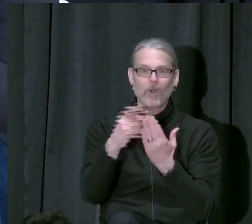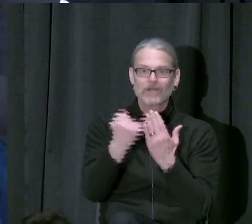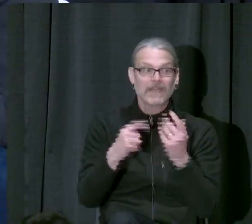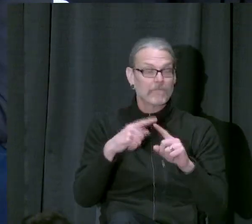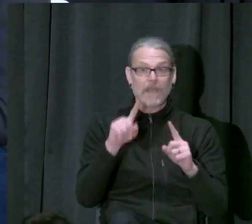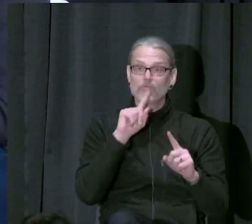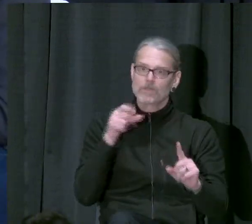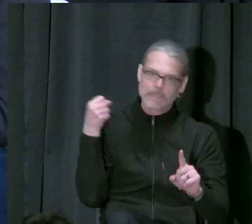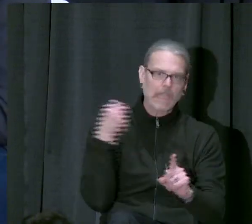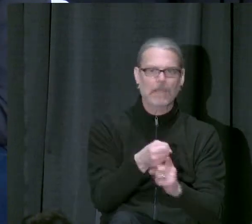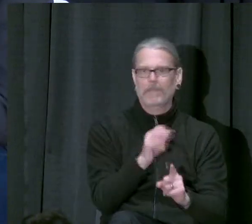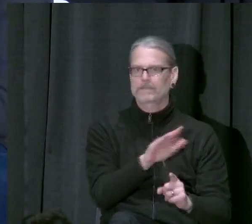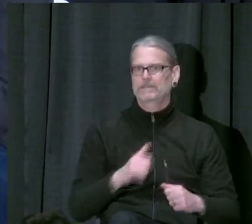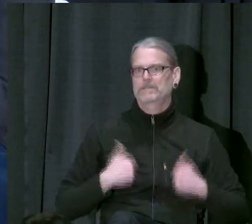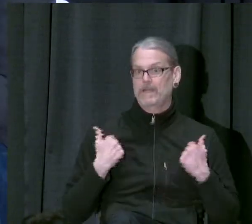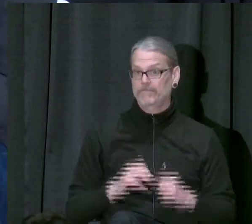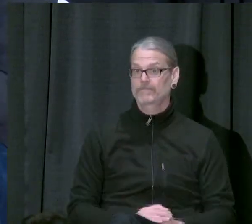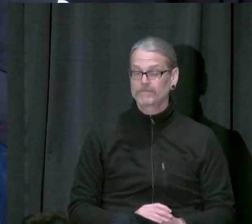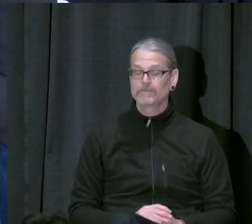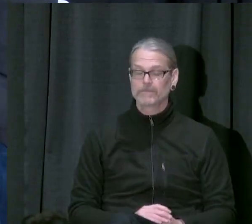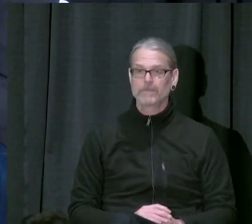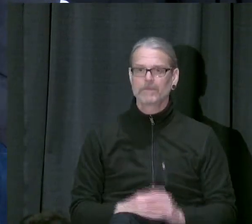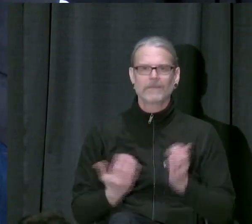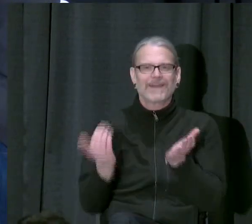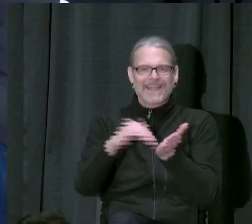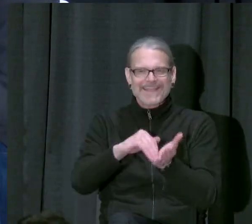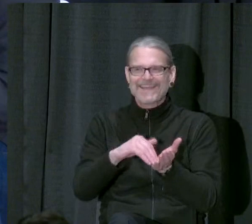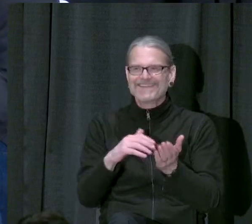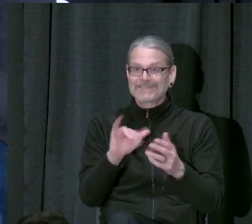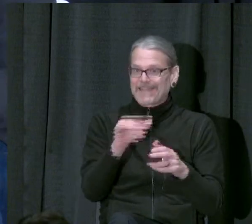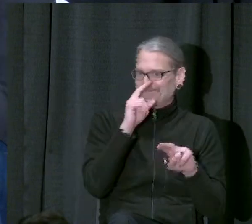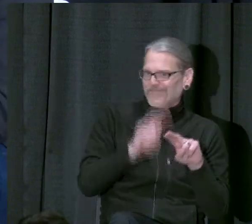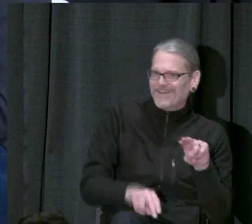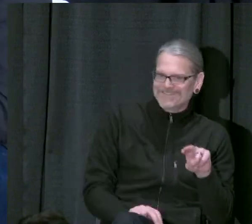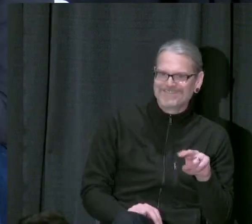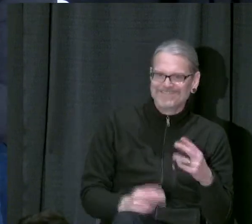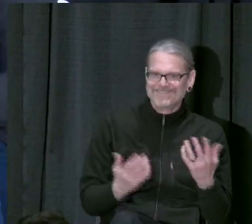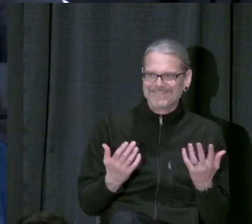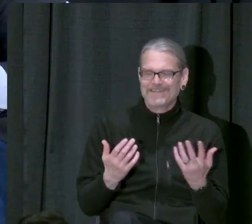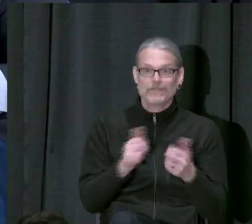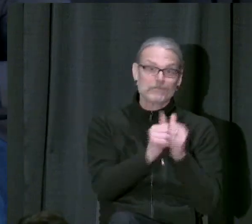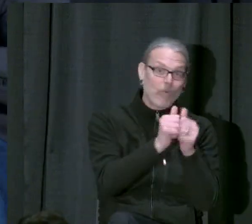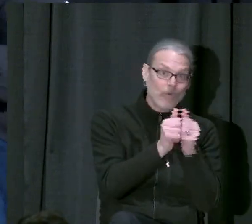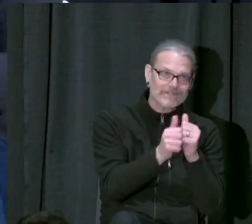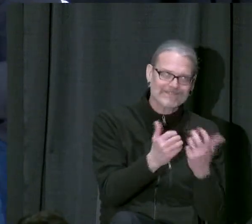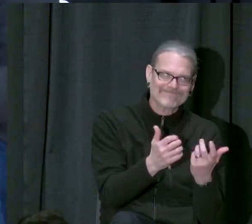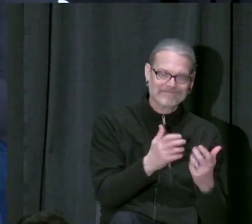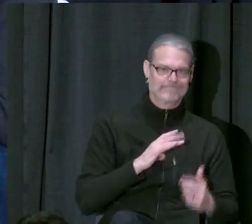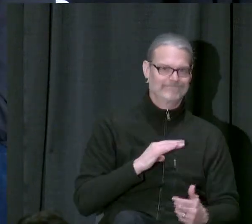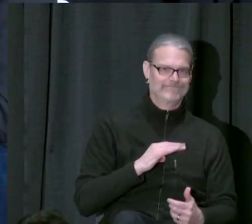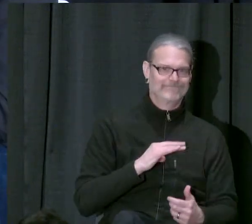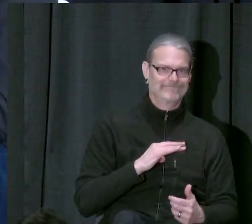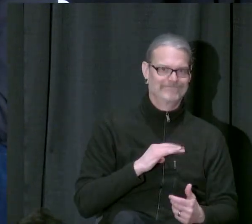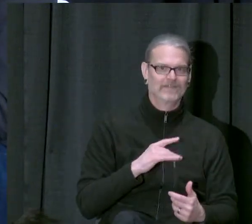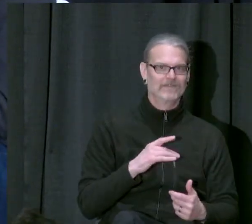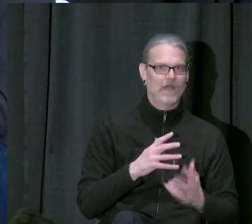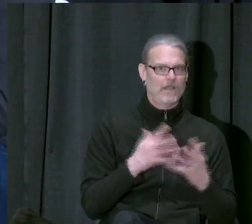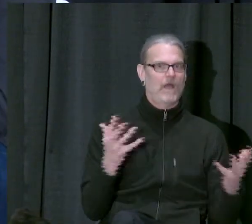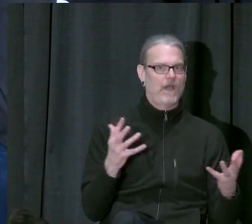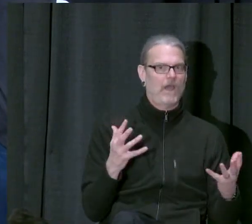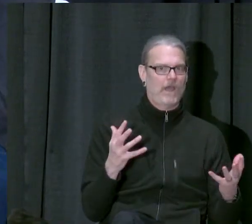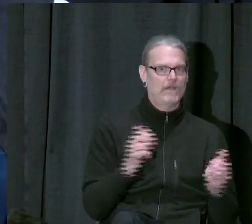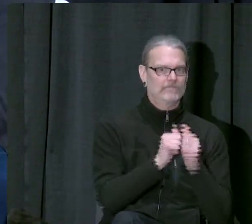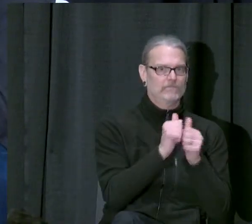life. But again, a lot of them are fun too. Just the sports side of it is pretty heavy. We've done